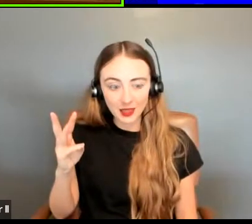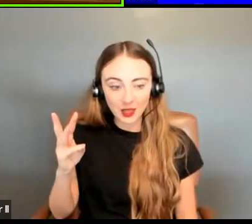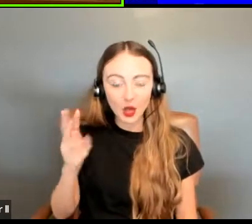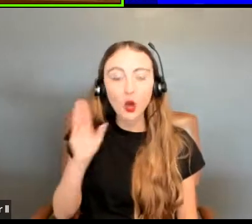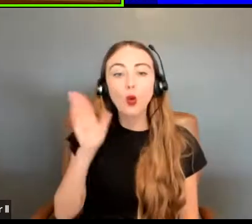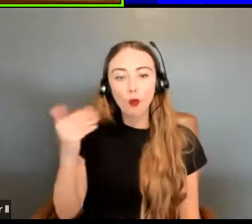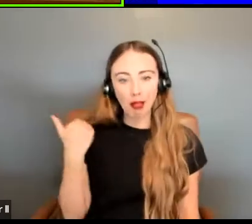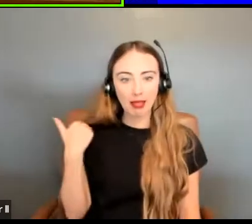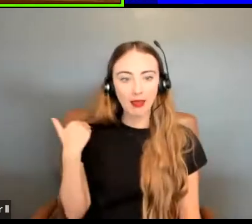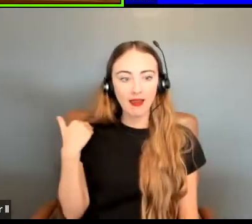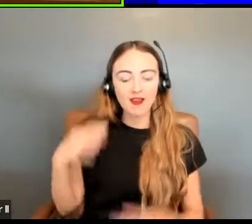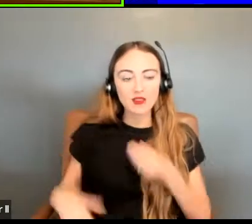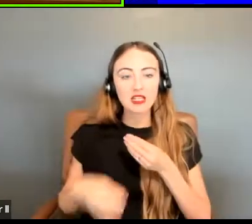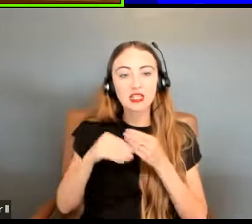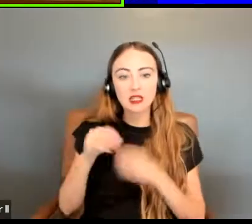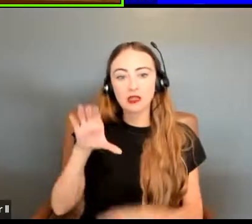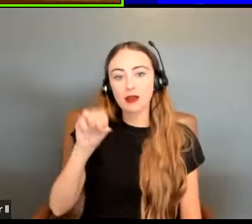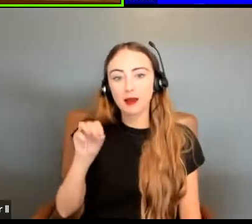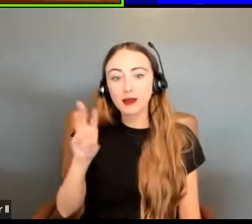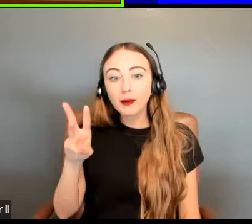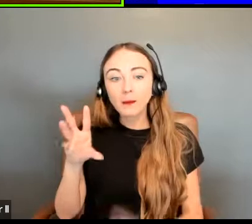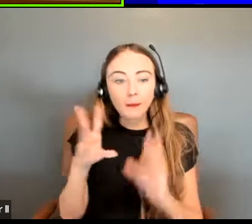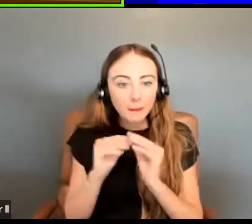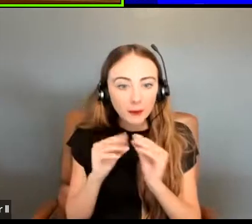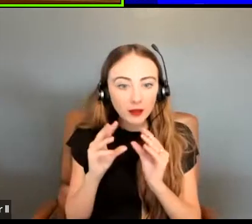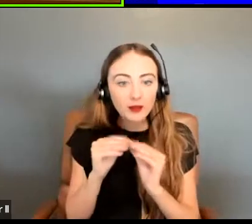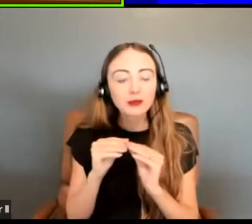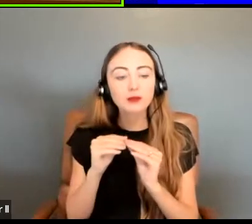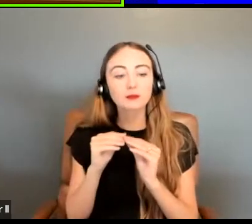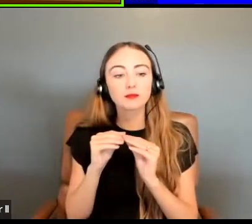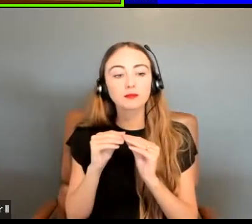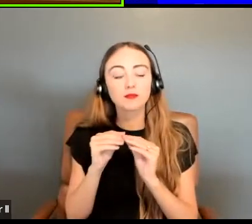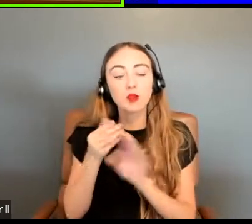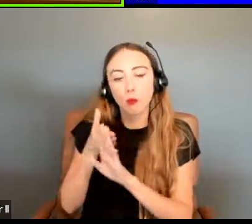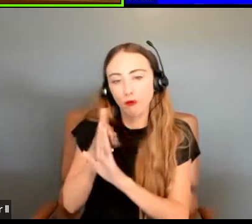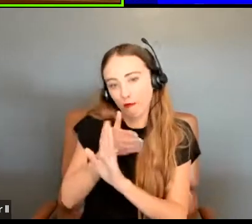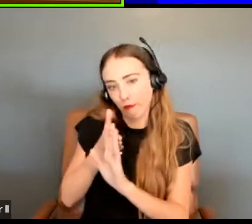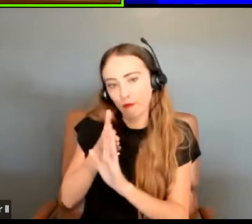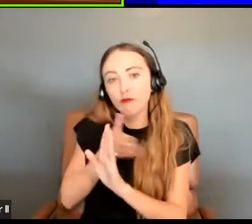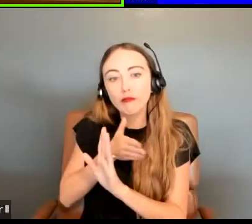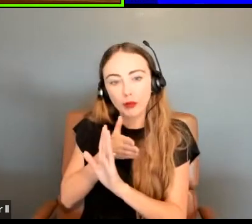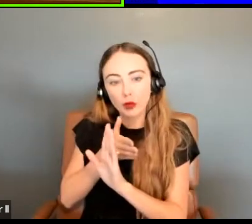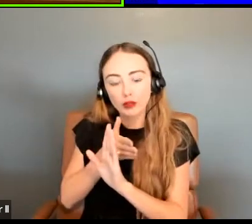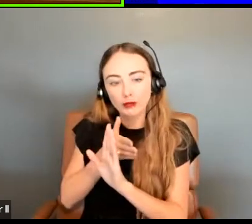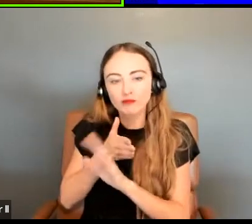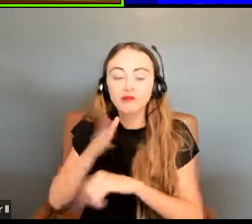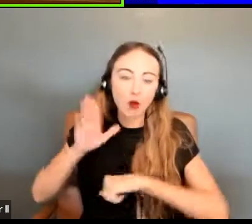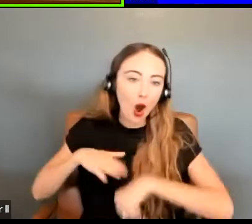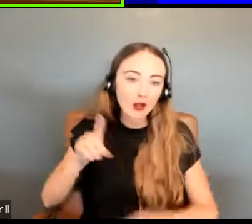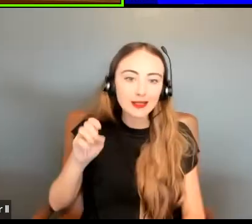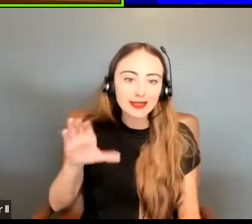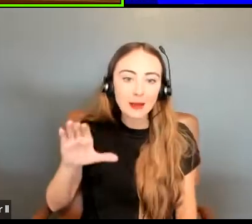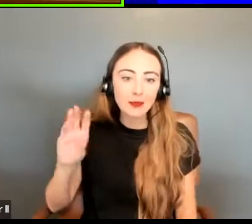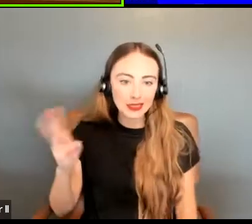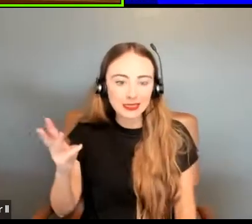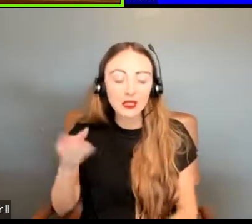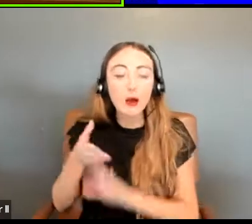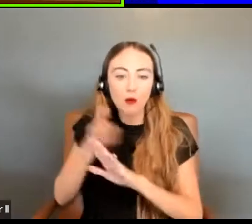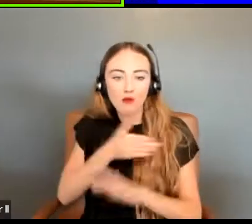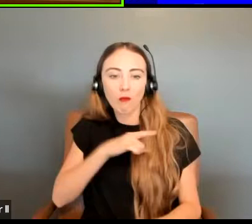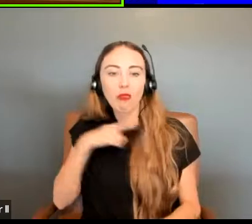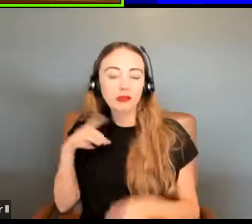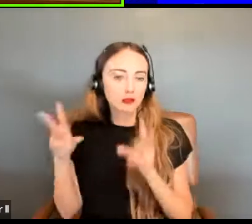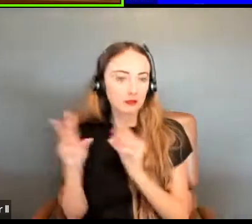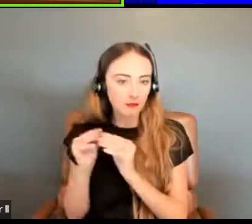will be an additional committee of the whole meeting prior to, well, on December 6th as well, prior to the legislative